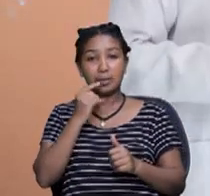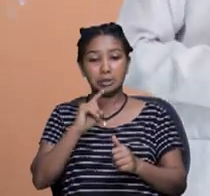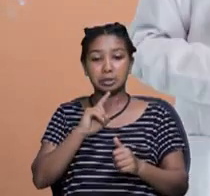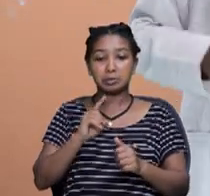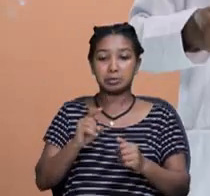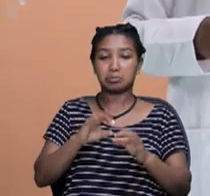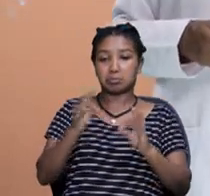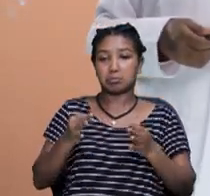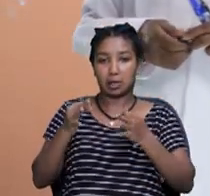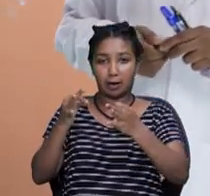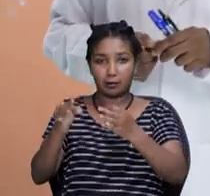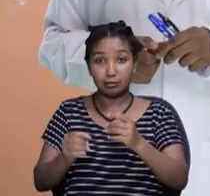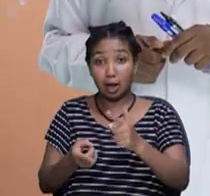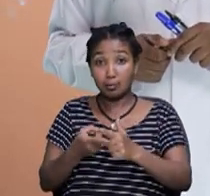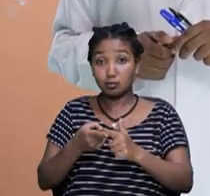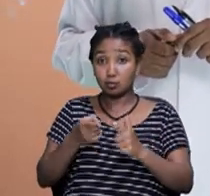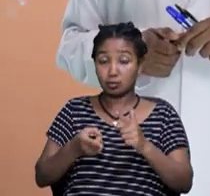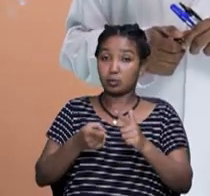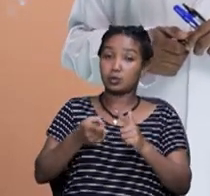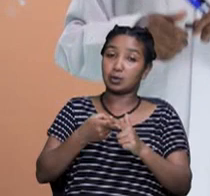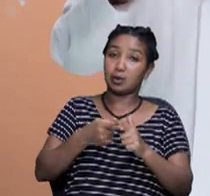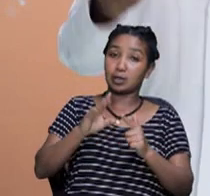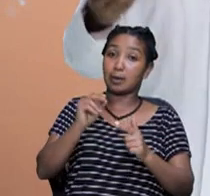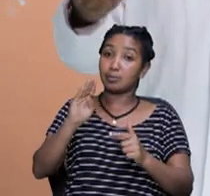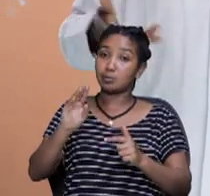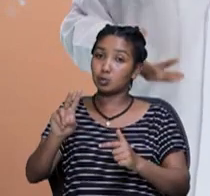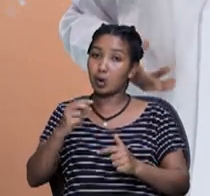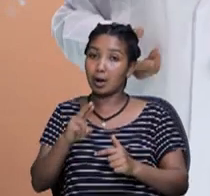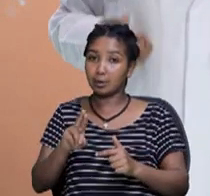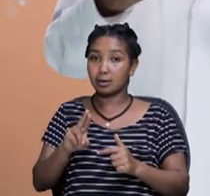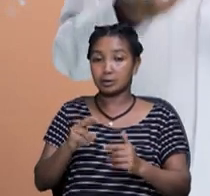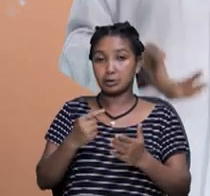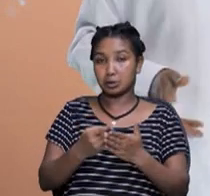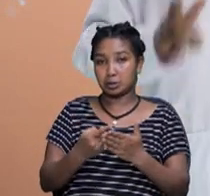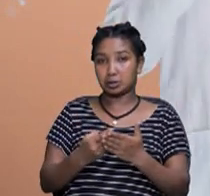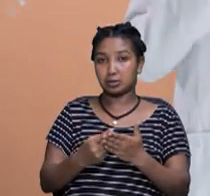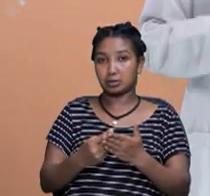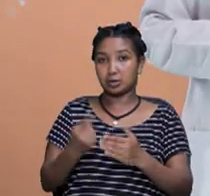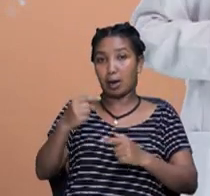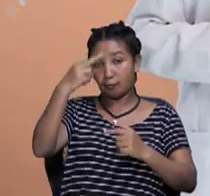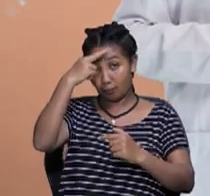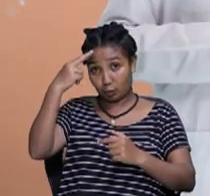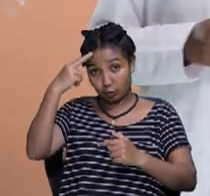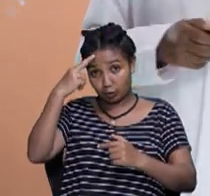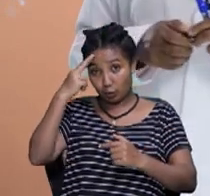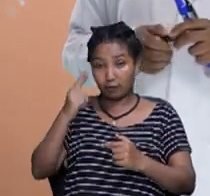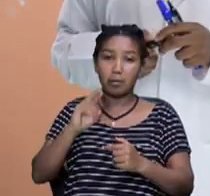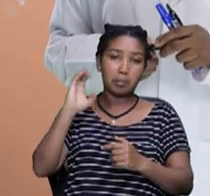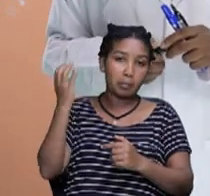inherited, whereas type 2 diabetes it's occur as a result of person's lifestyle, mainly associated with